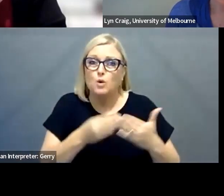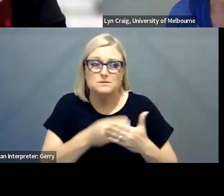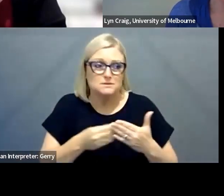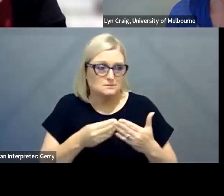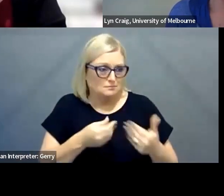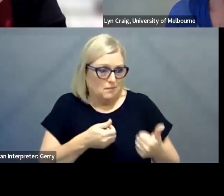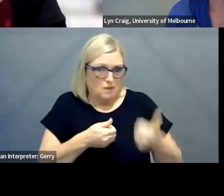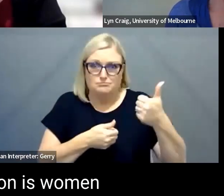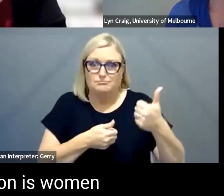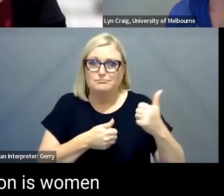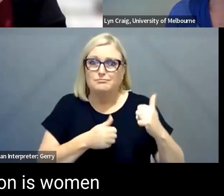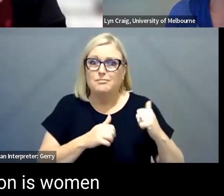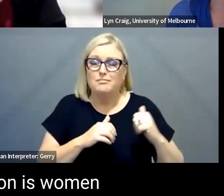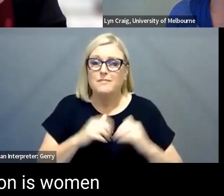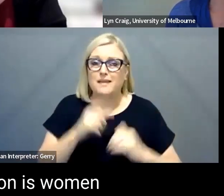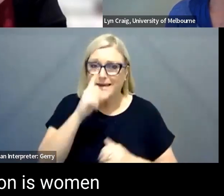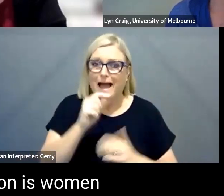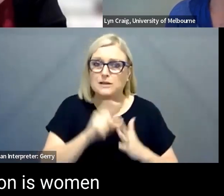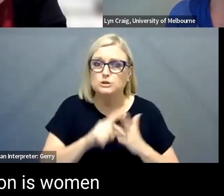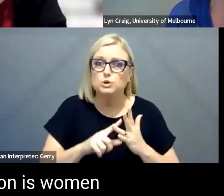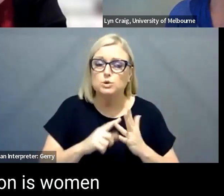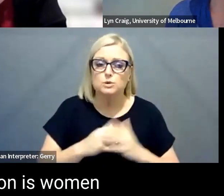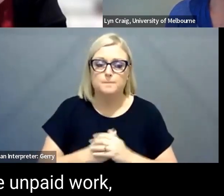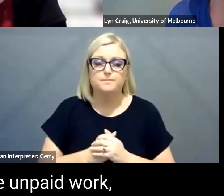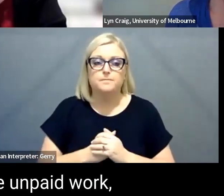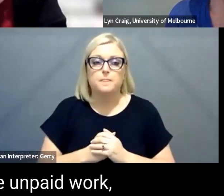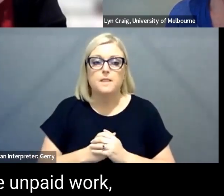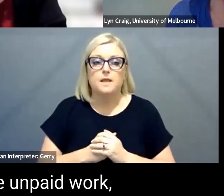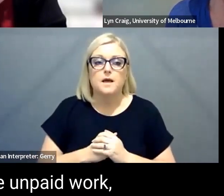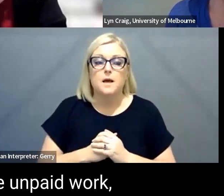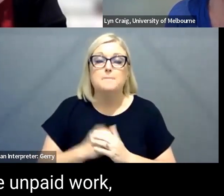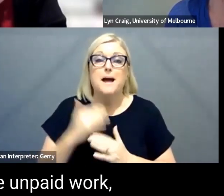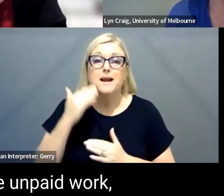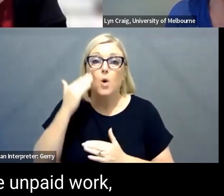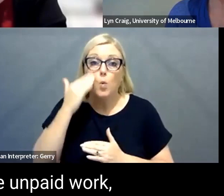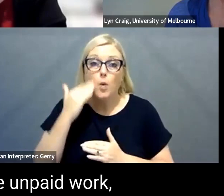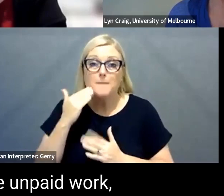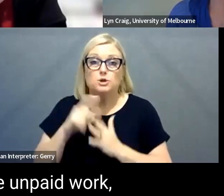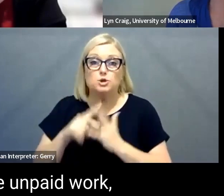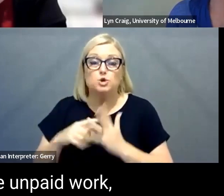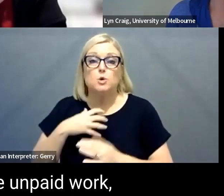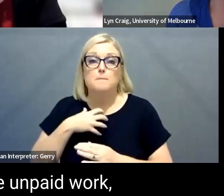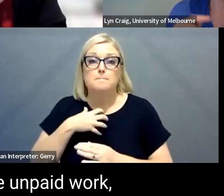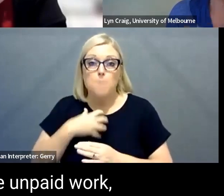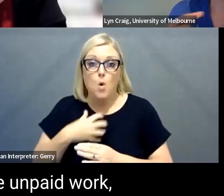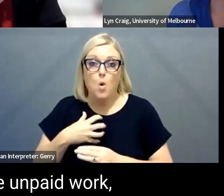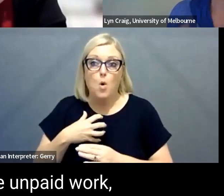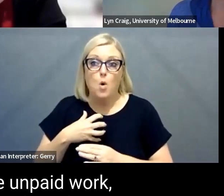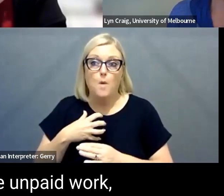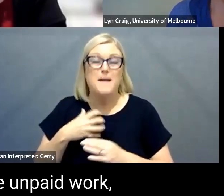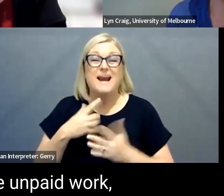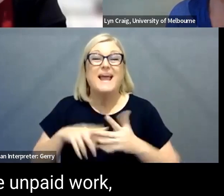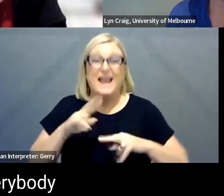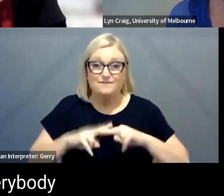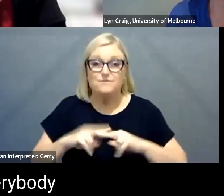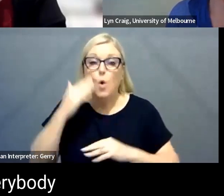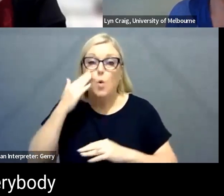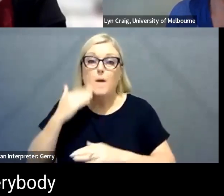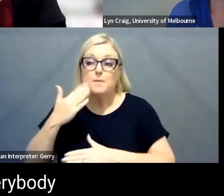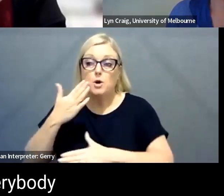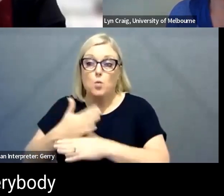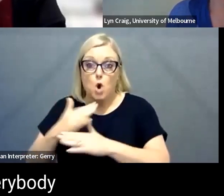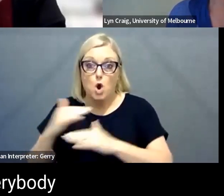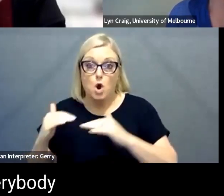capacity. But if the solution is women do more paid work and men do more unpaid work, what I'm hearing when I hear that